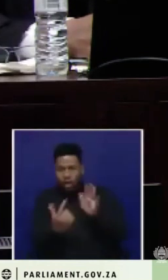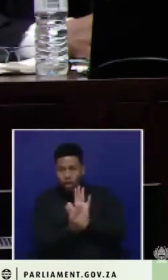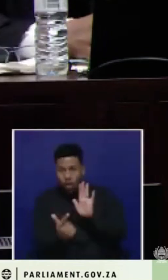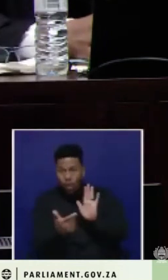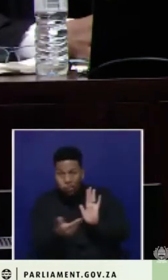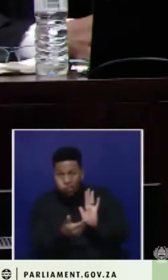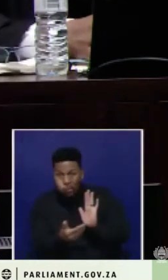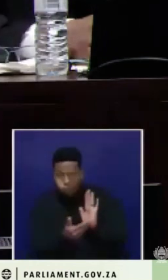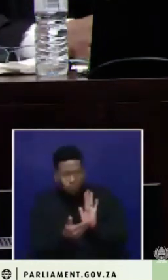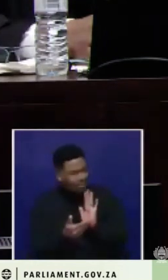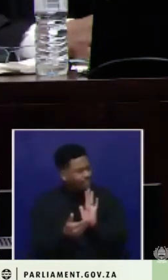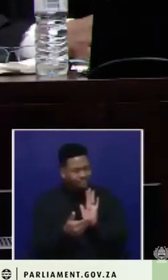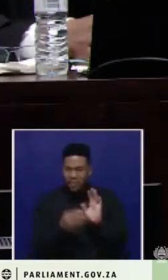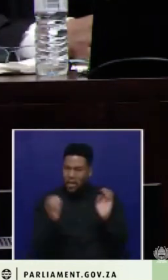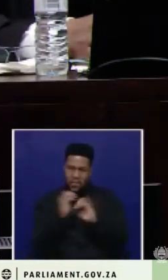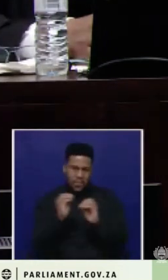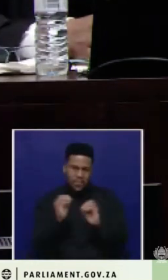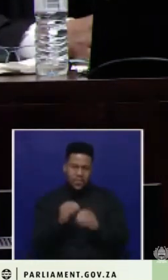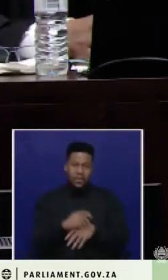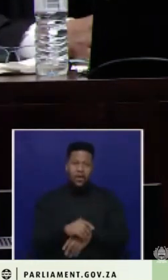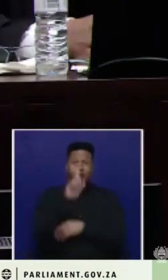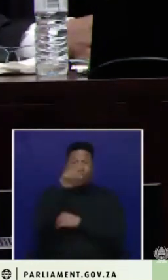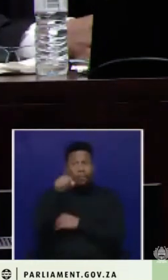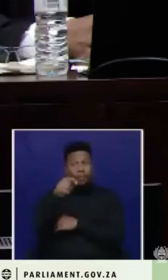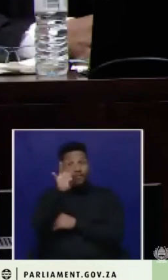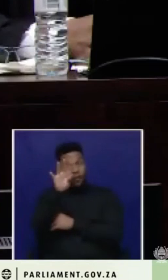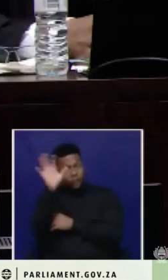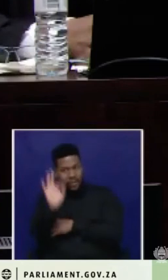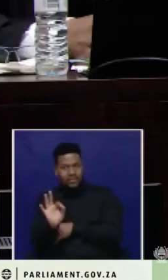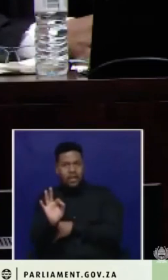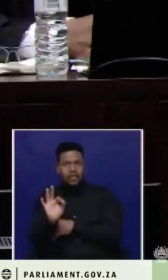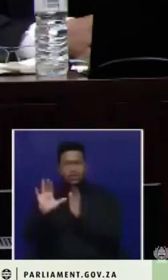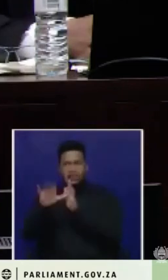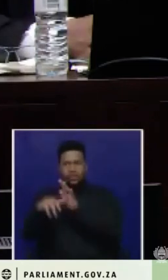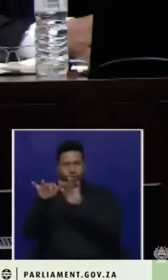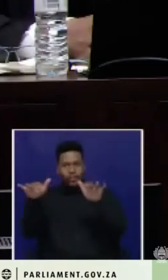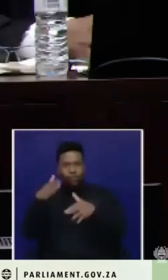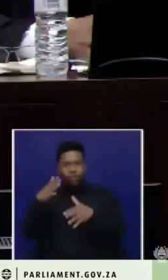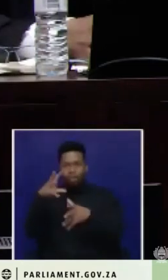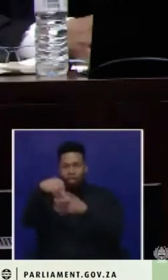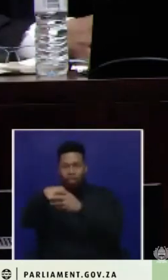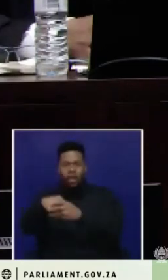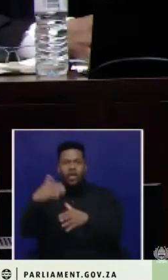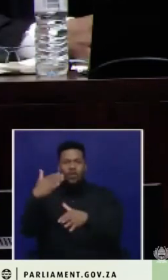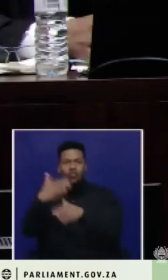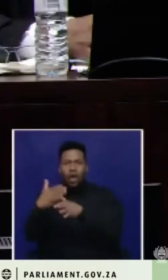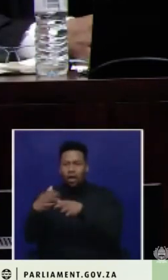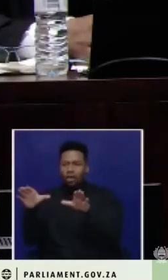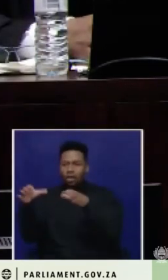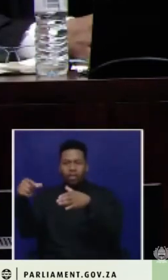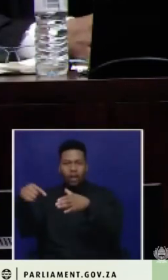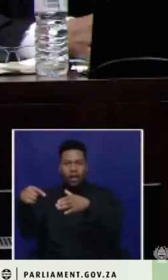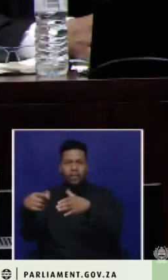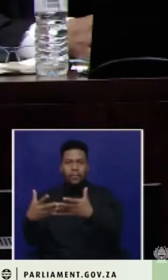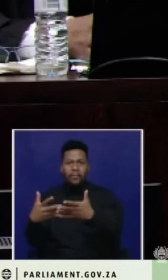disabilities make up only 1.4% of the workforce, far below the national target of